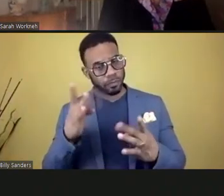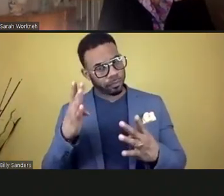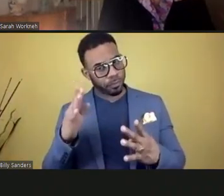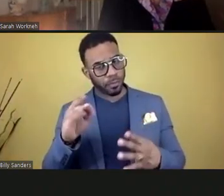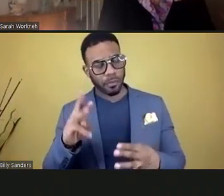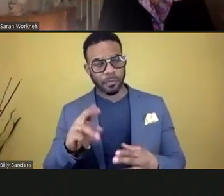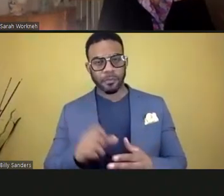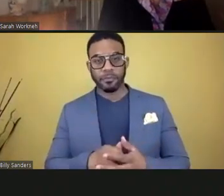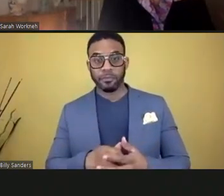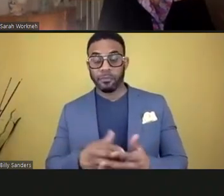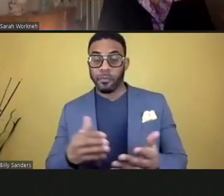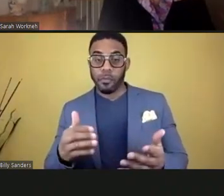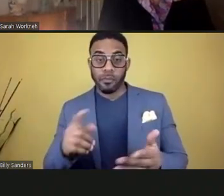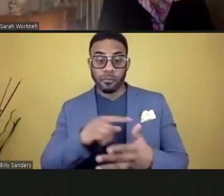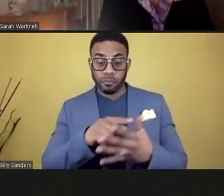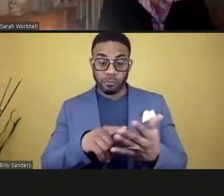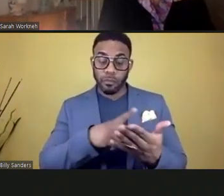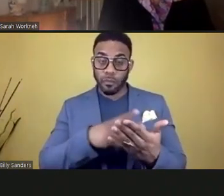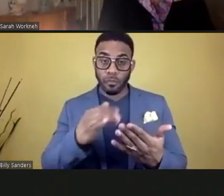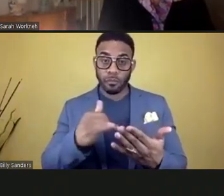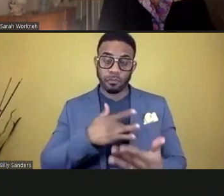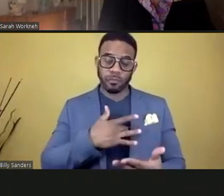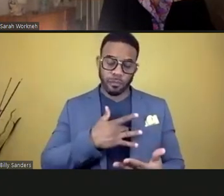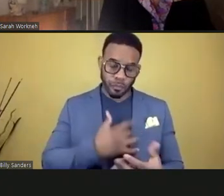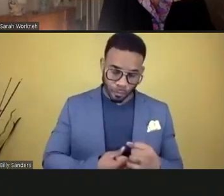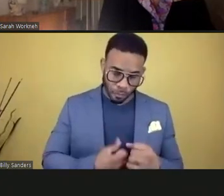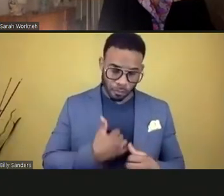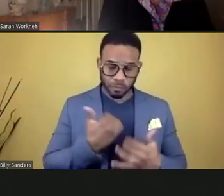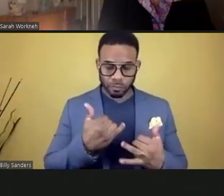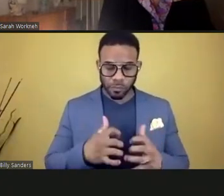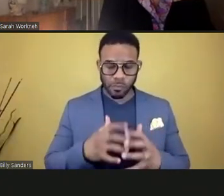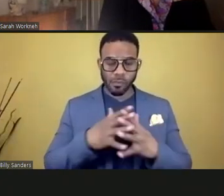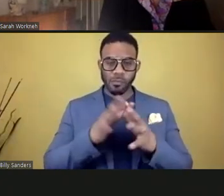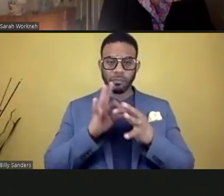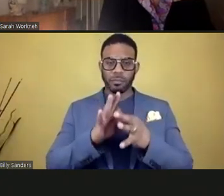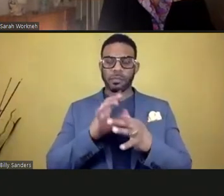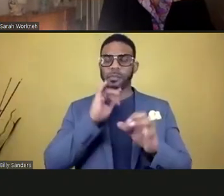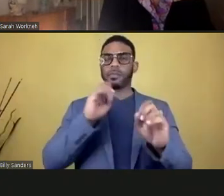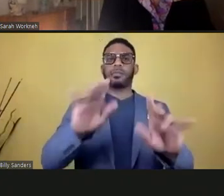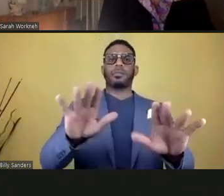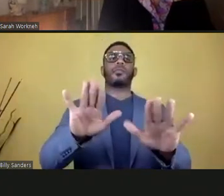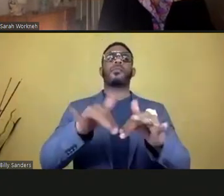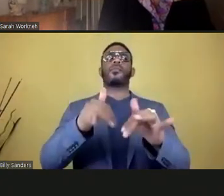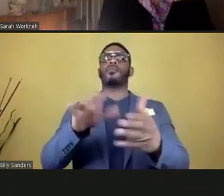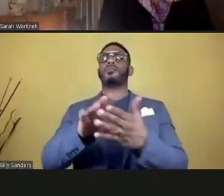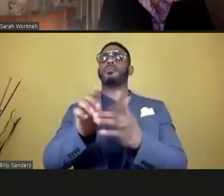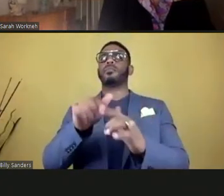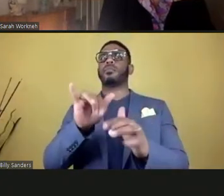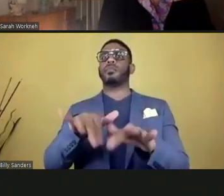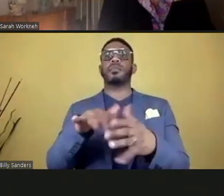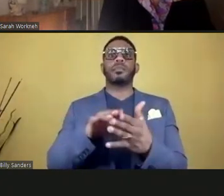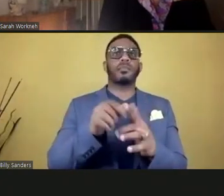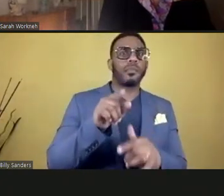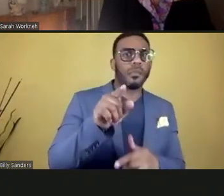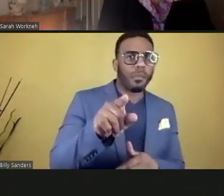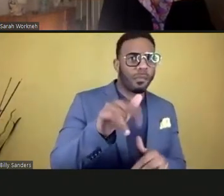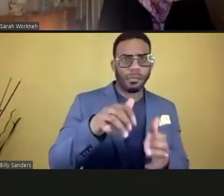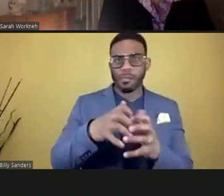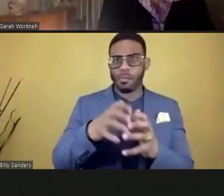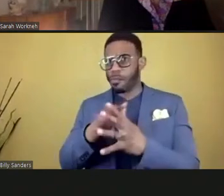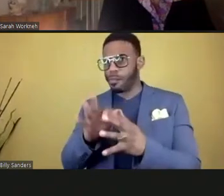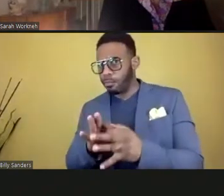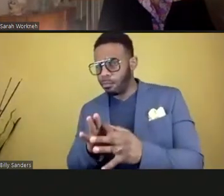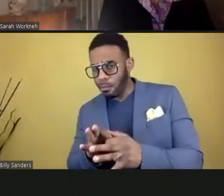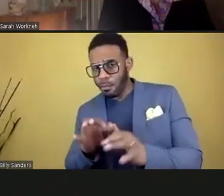And those are the projects that break my heart. And I'm trying to rebuild those relationships and say, okay, how can we learn from that? How can we learn from you? Can we rebuild that